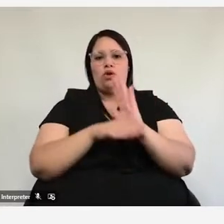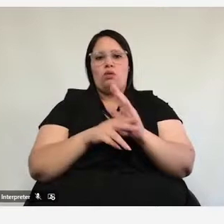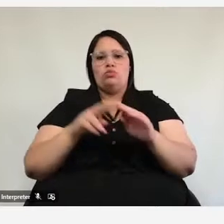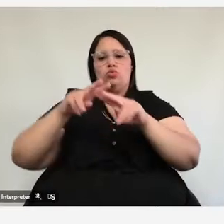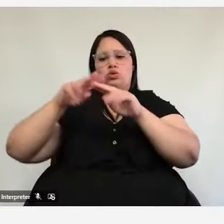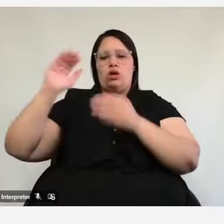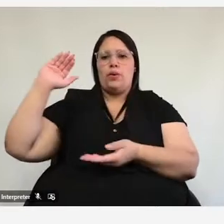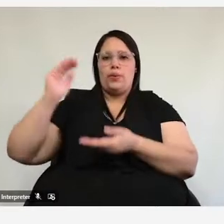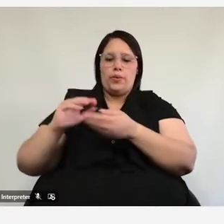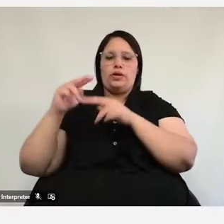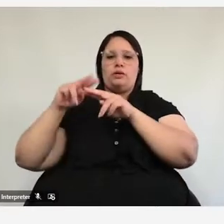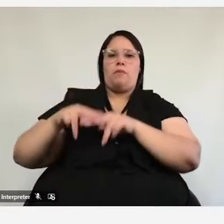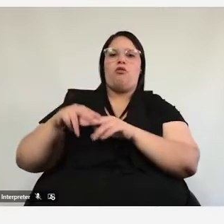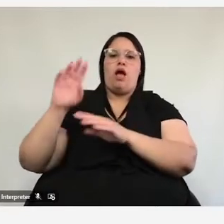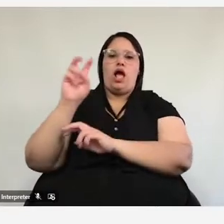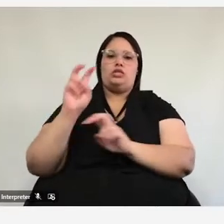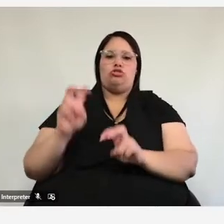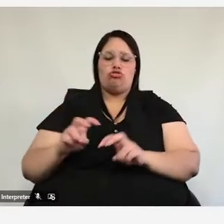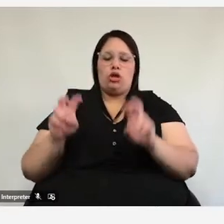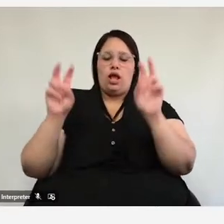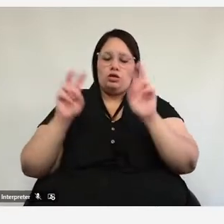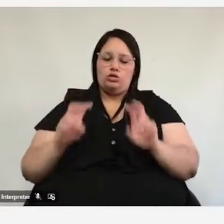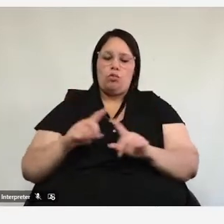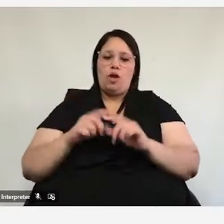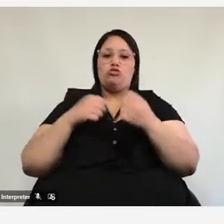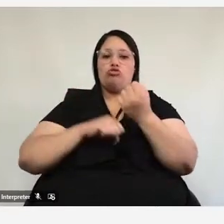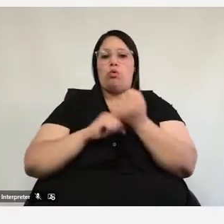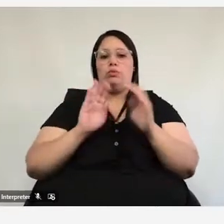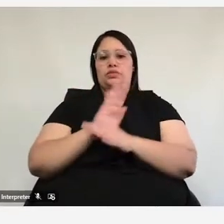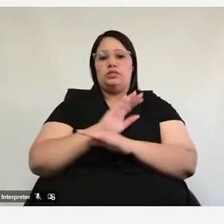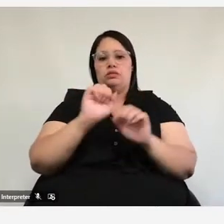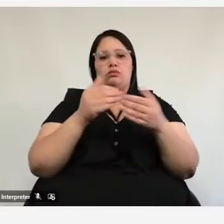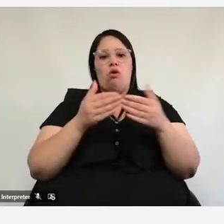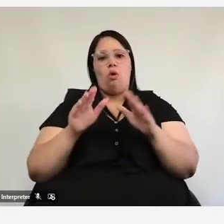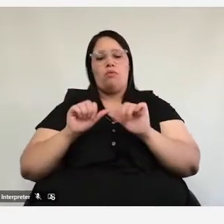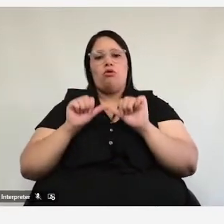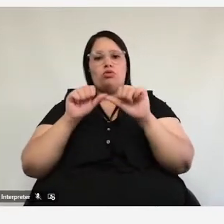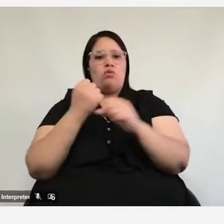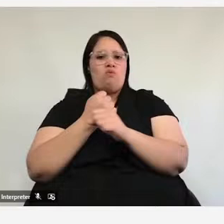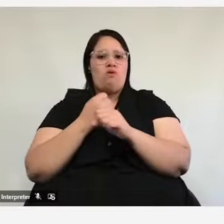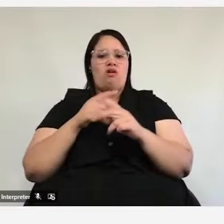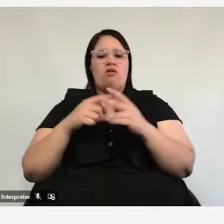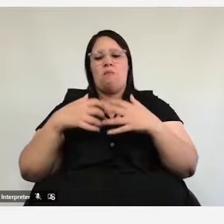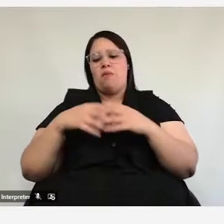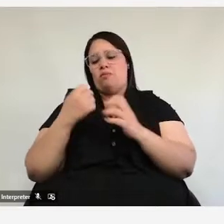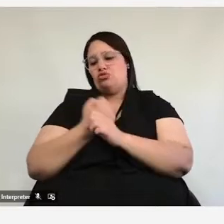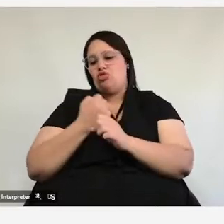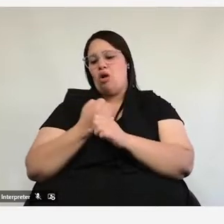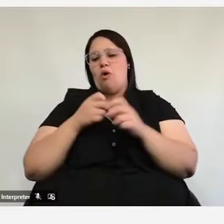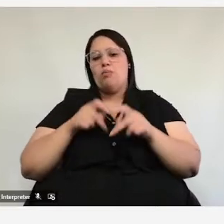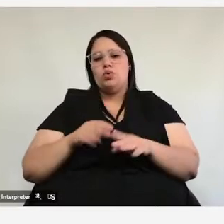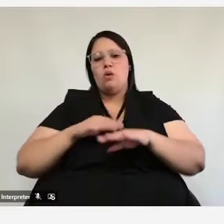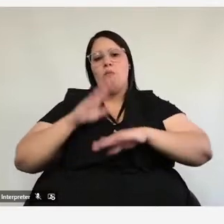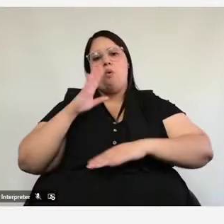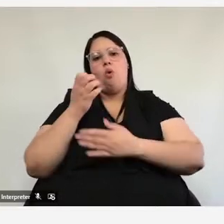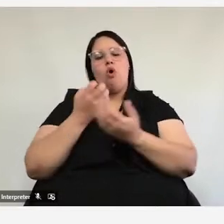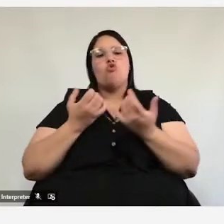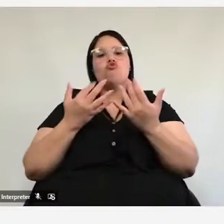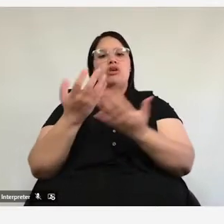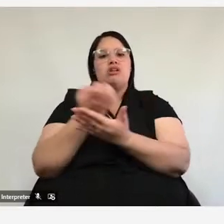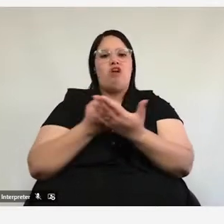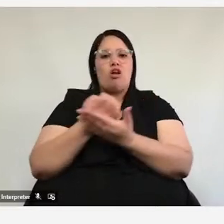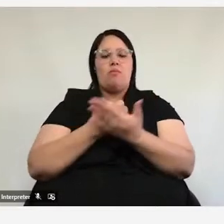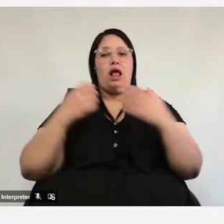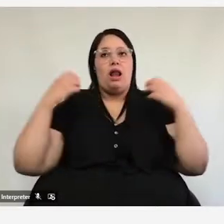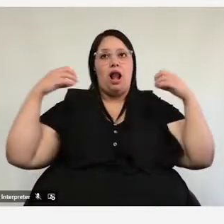on Eskom, support businesses to keep their doors open, create jobs, opportunities in the green economy, and keeping the lights on